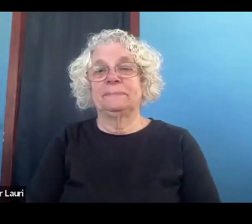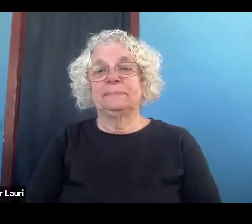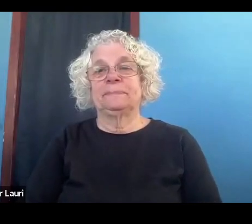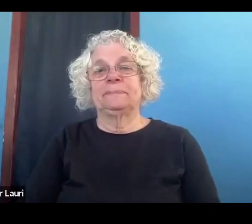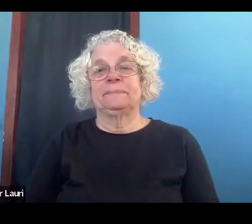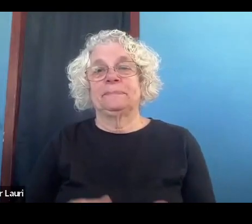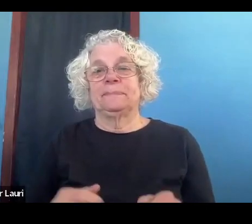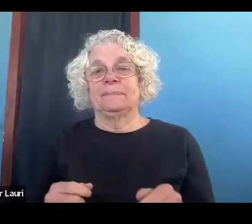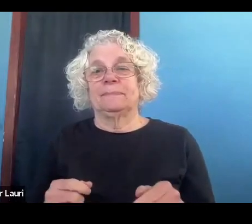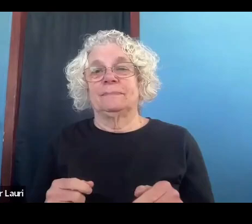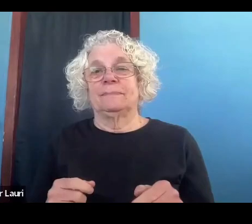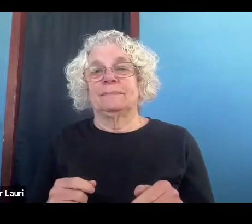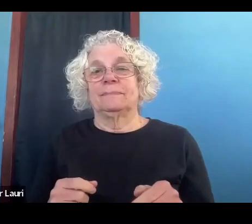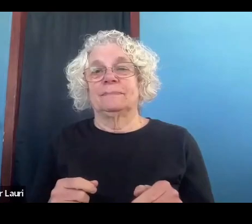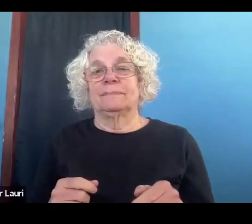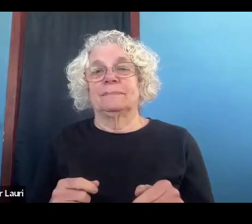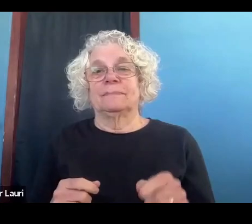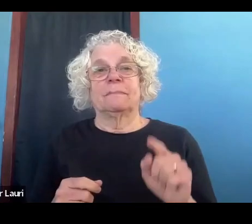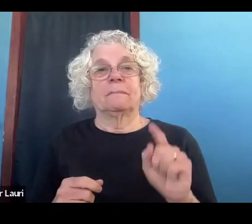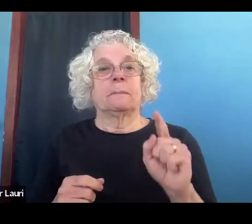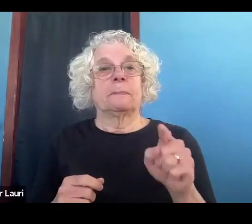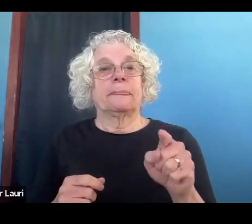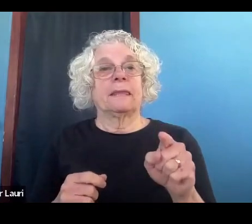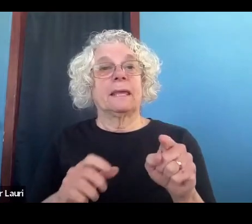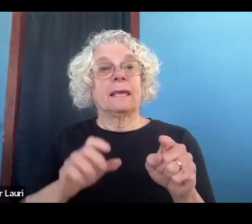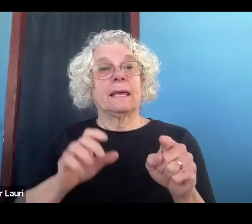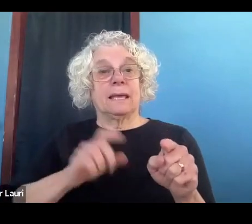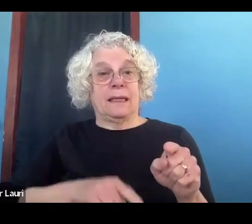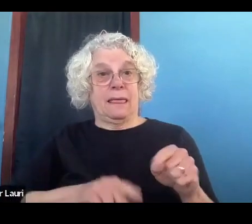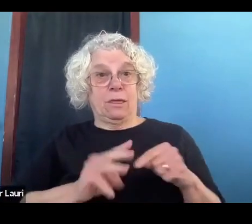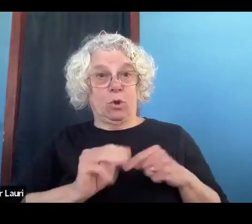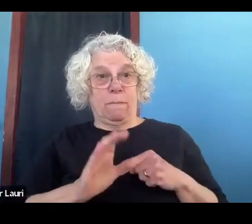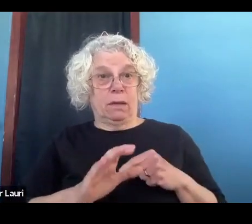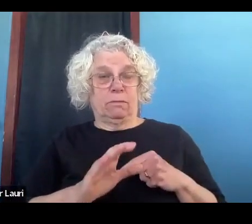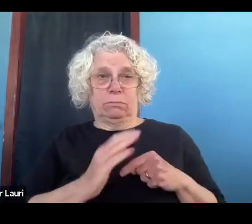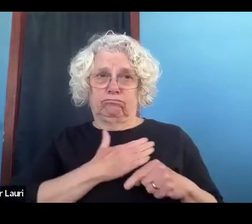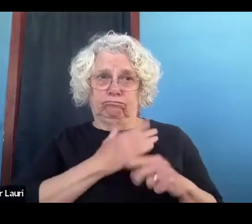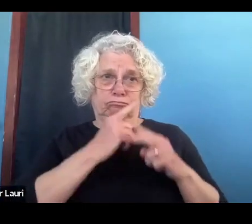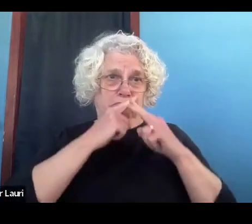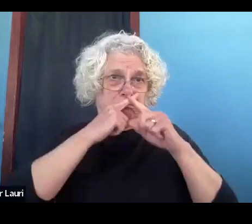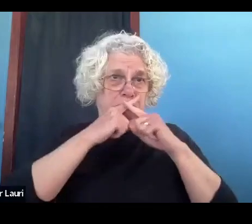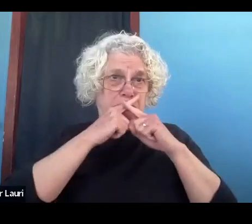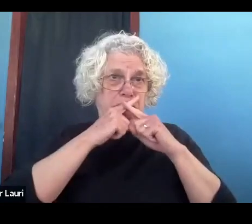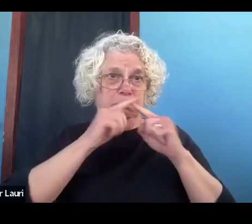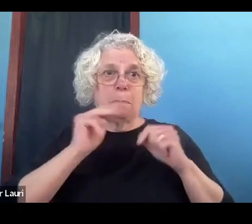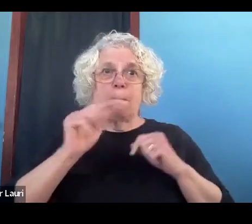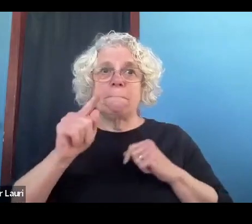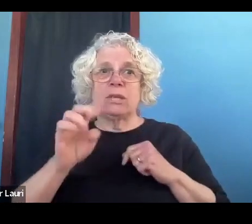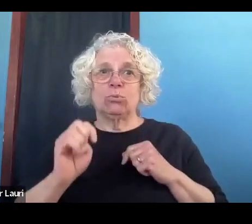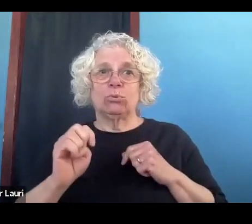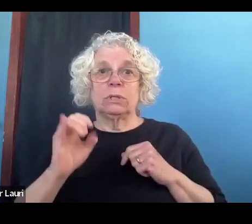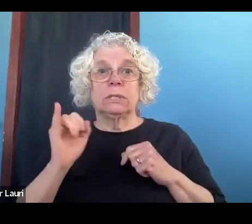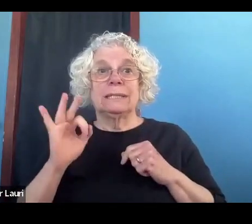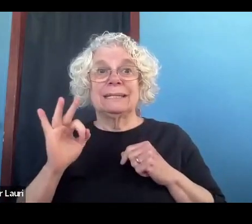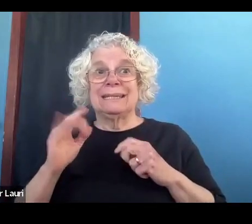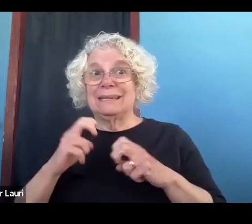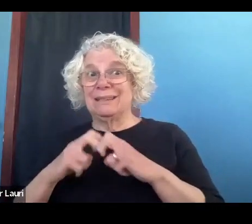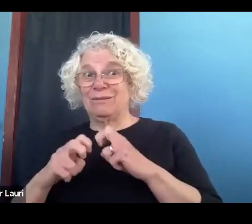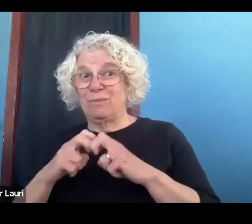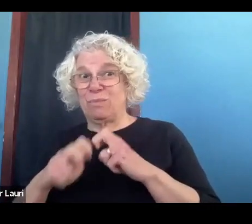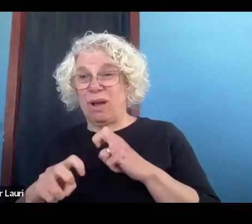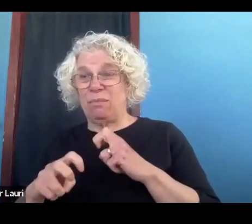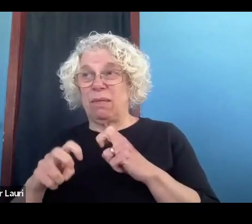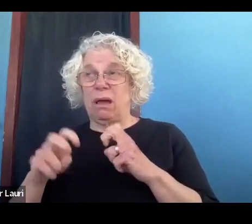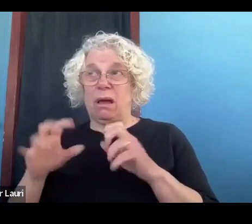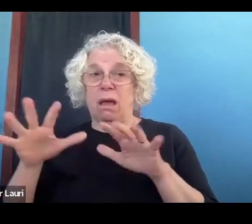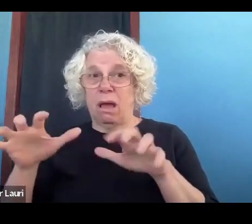chat. Please keep your microphone set to mute, and just note that if you experience any issues with bandwidth or